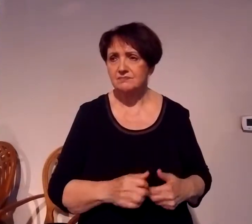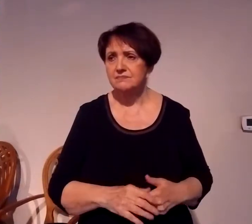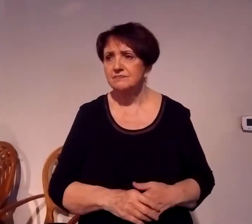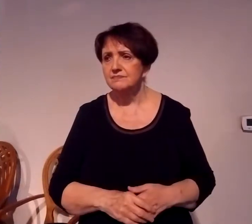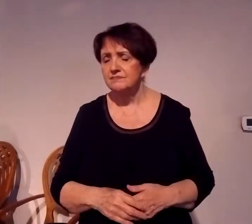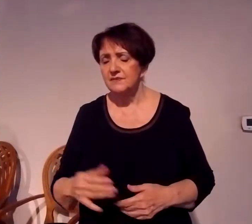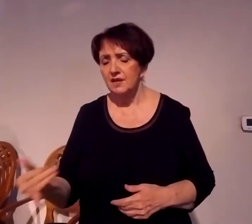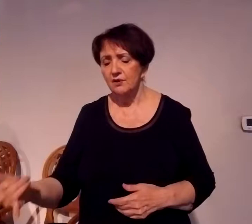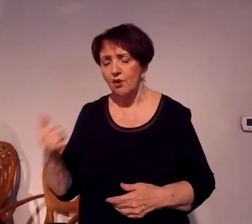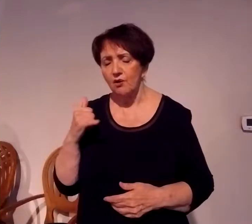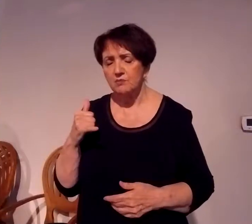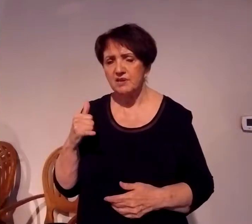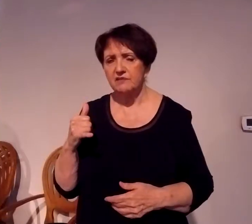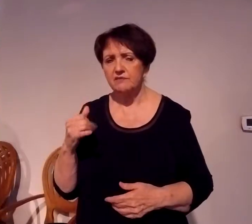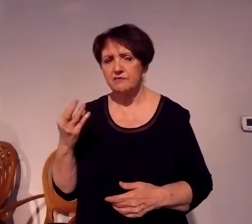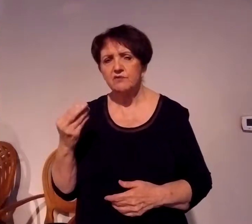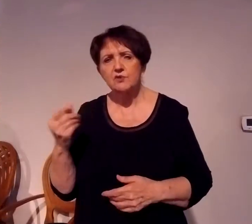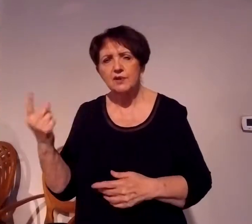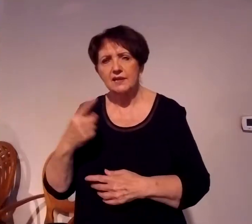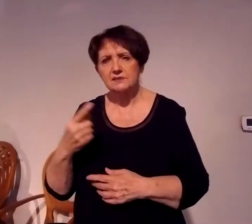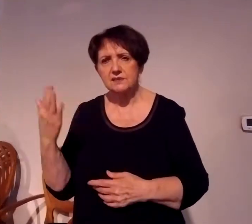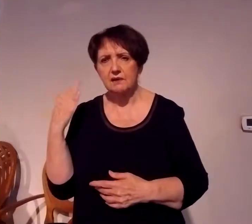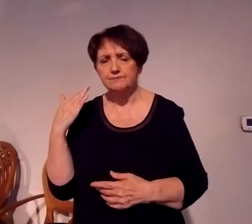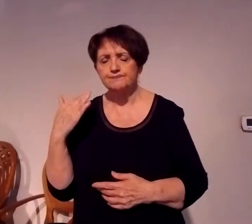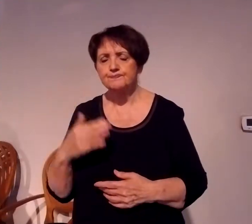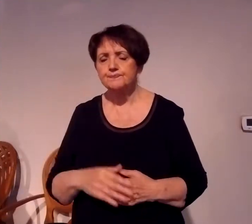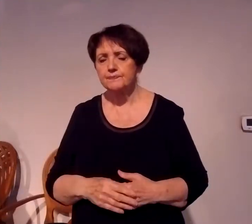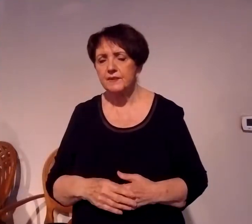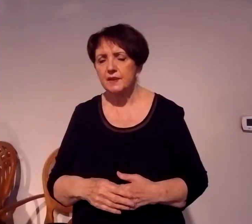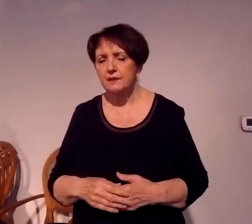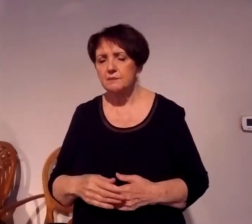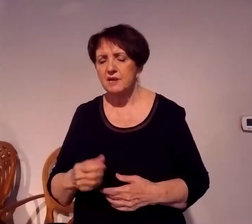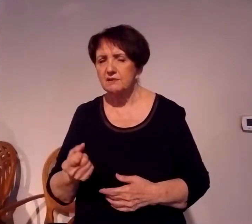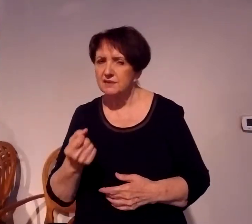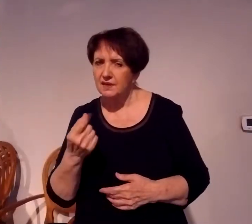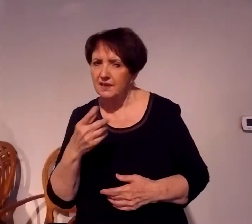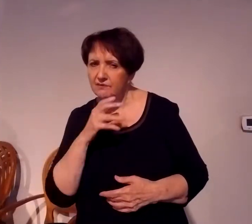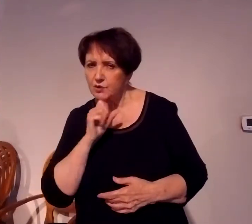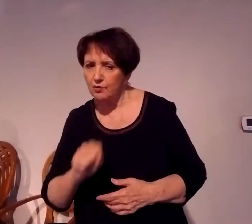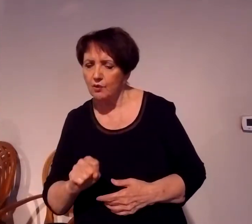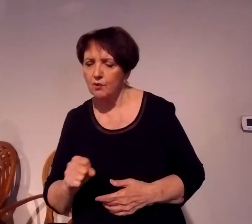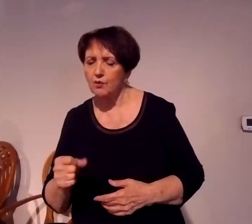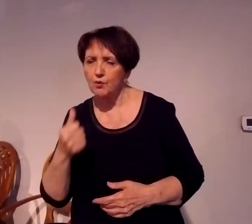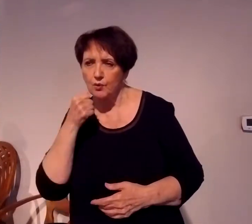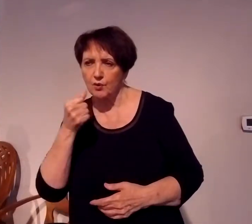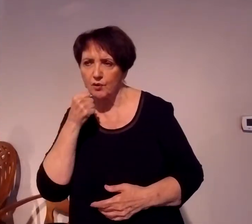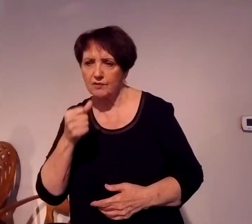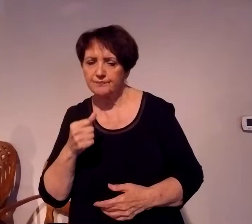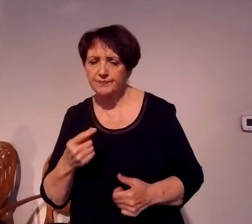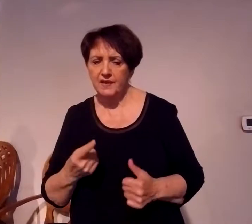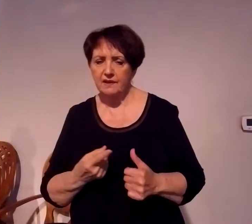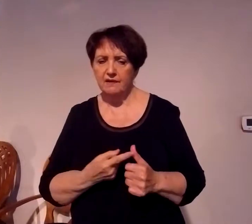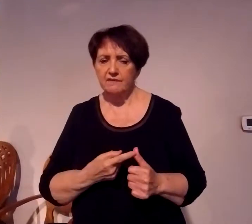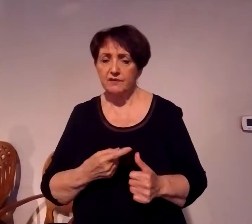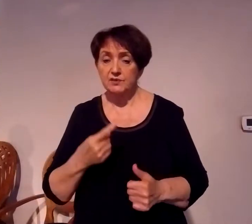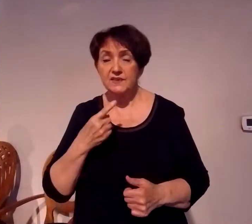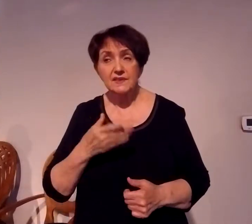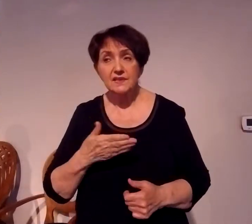He called me the other day about an 11-year-old girl. And the very first thing he said was, "And she was